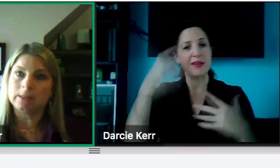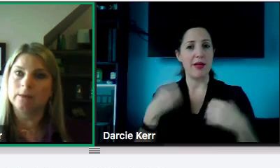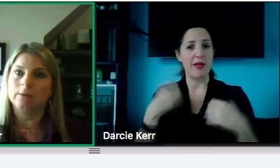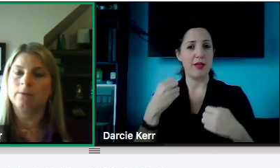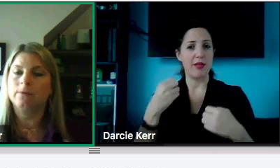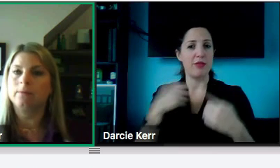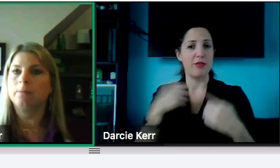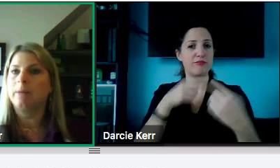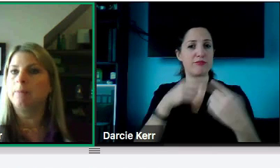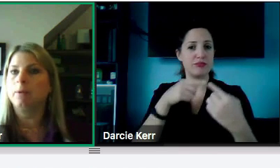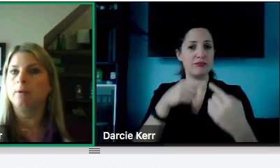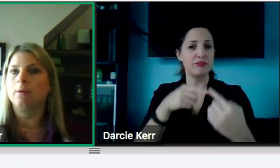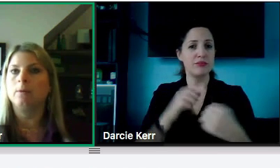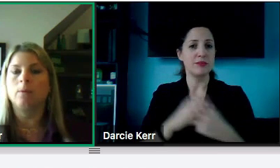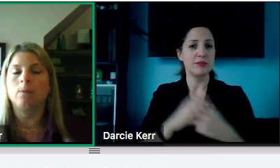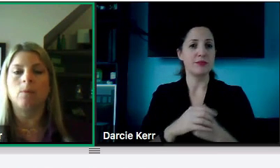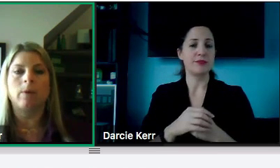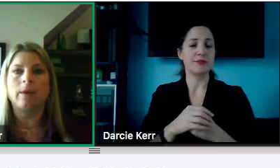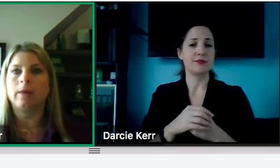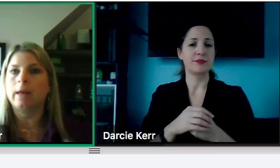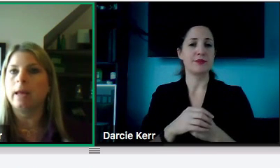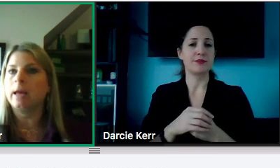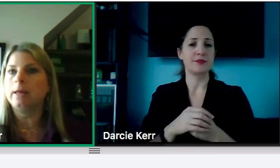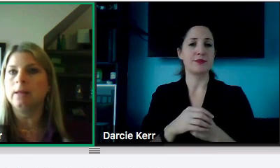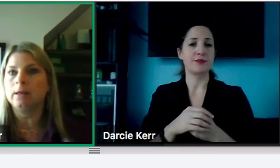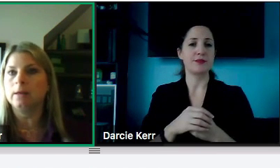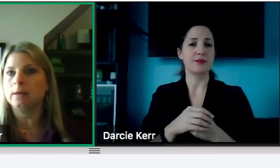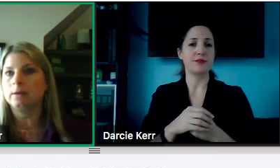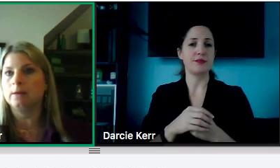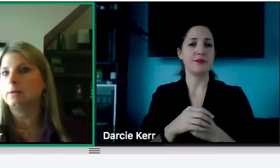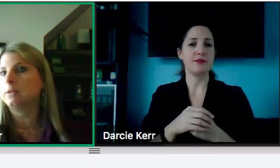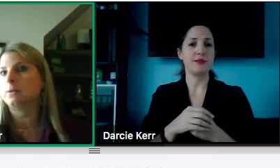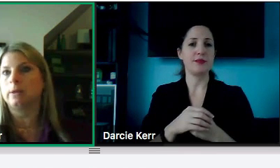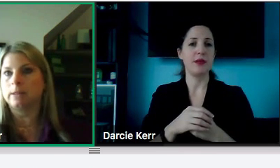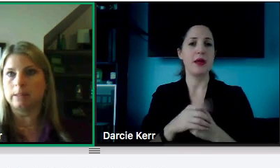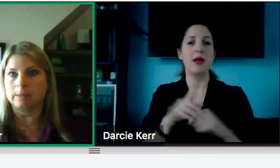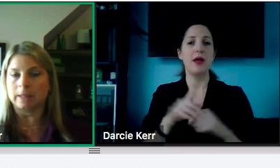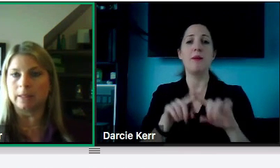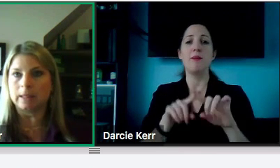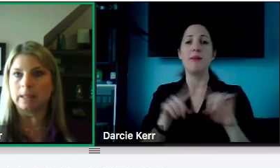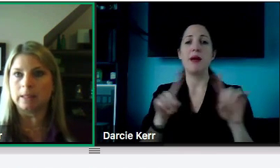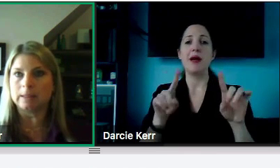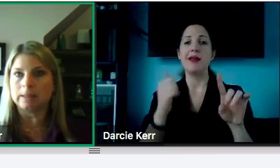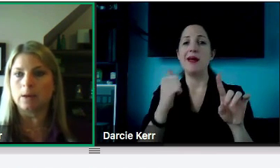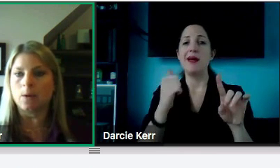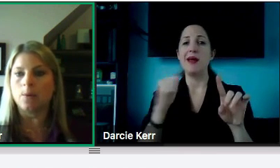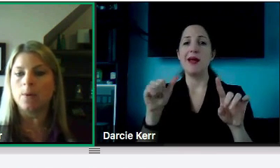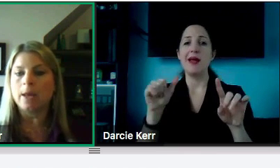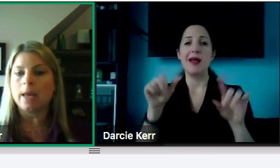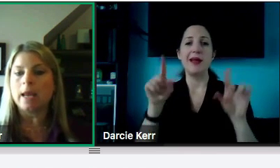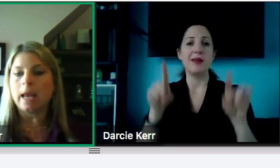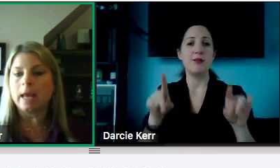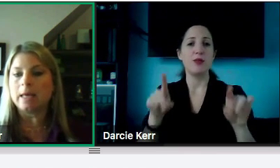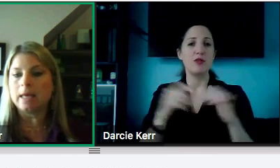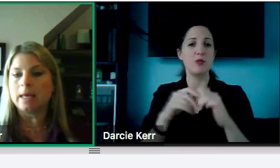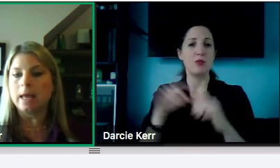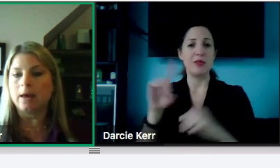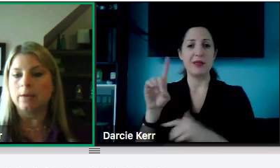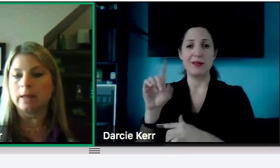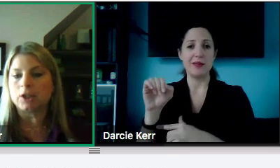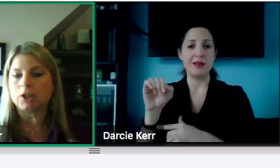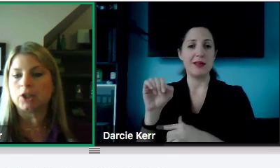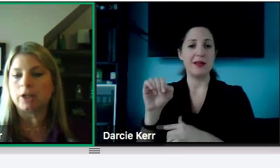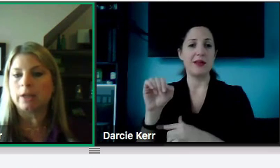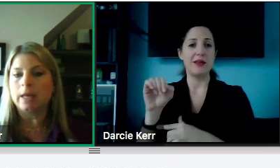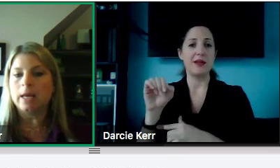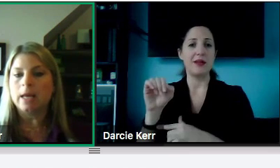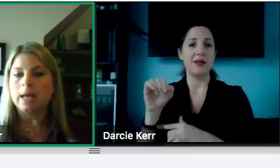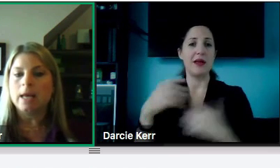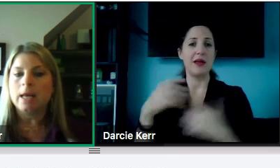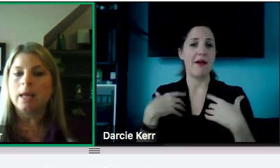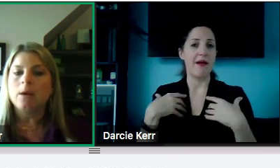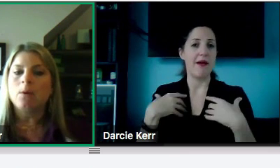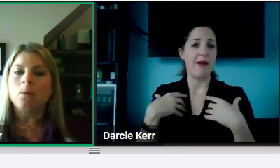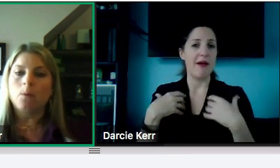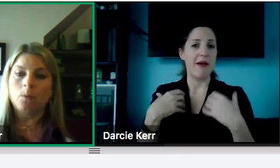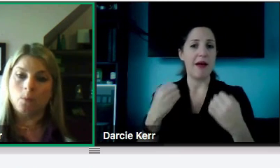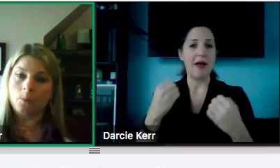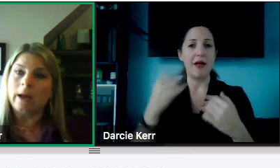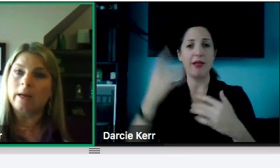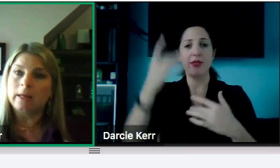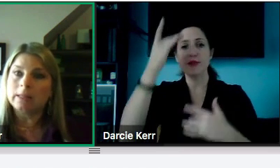but we serve people with any sort of disability, so any health